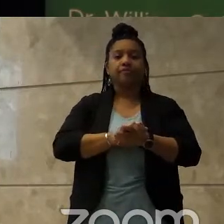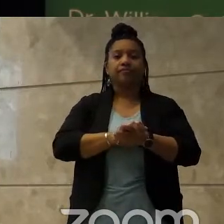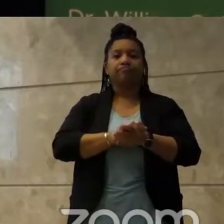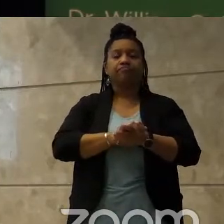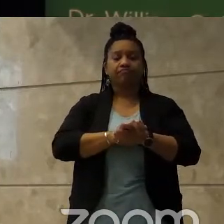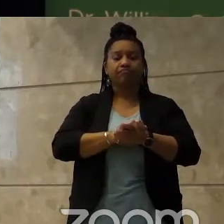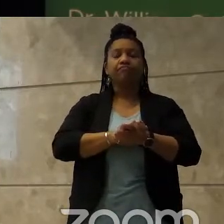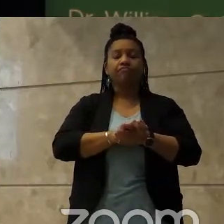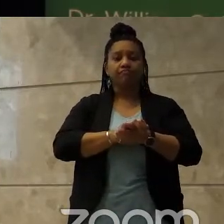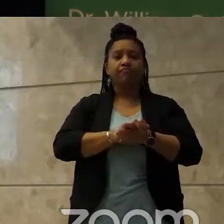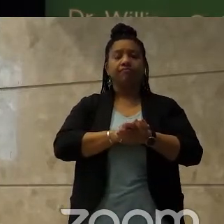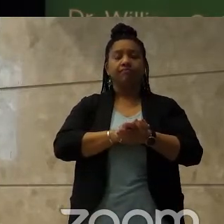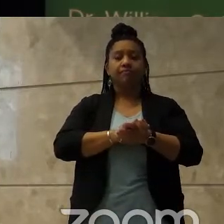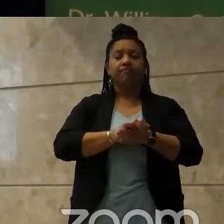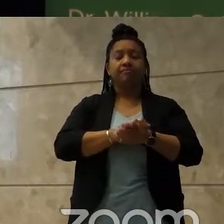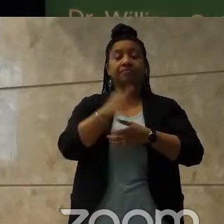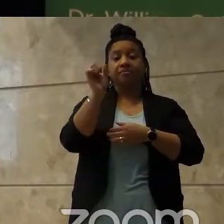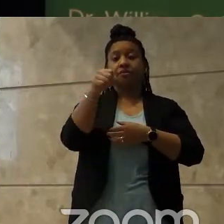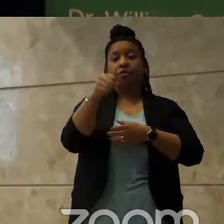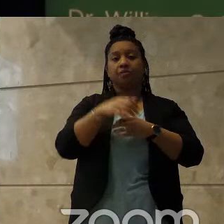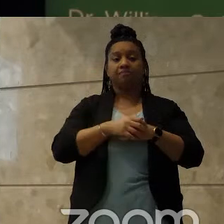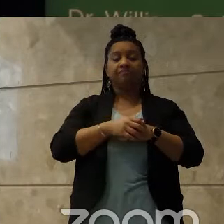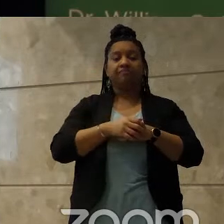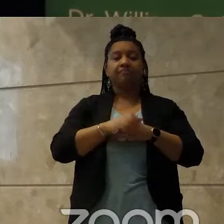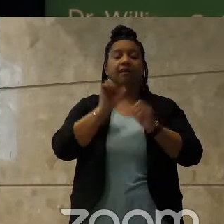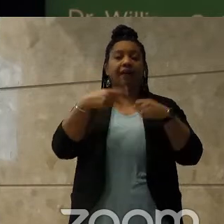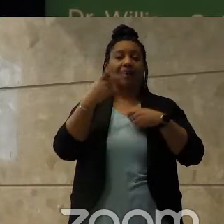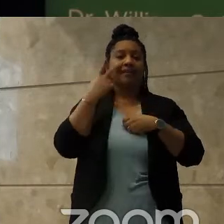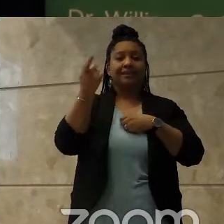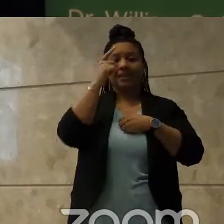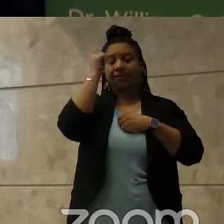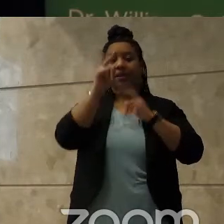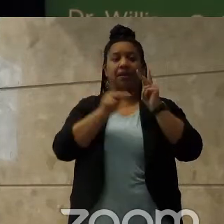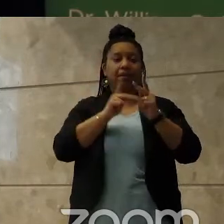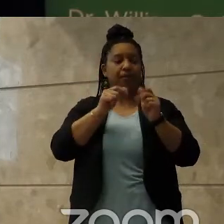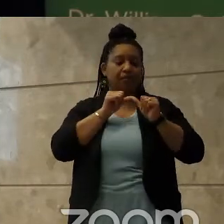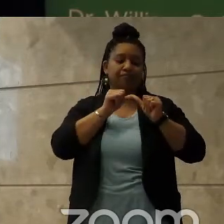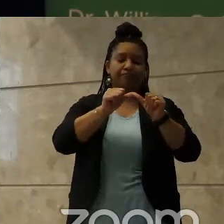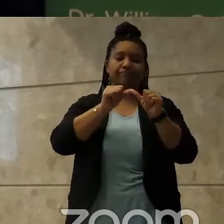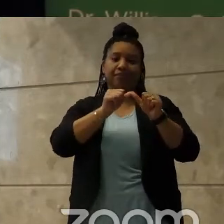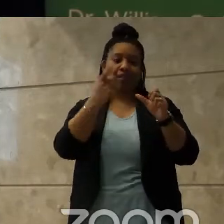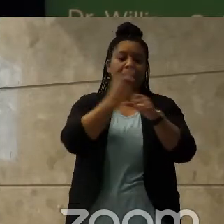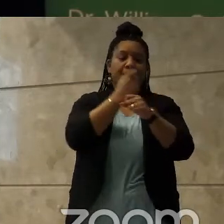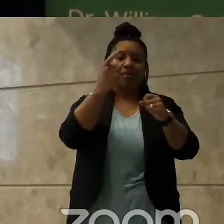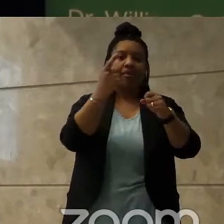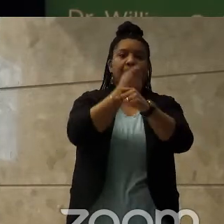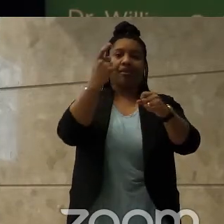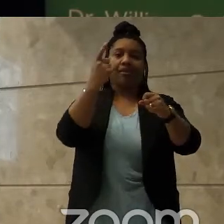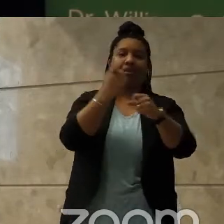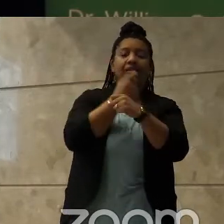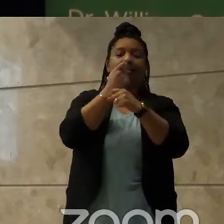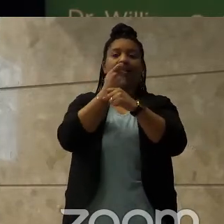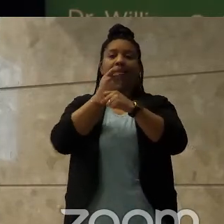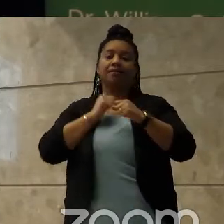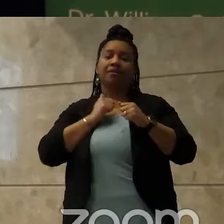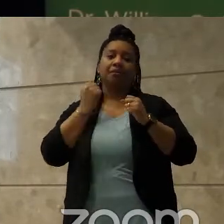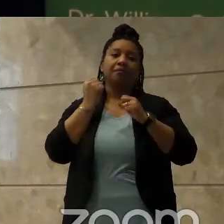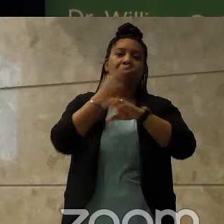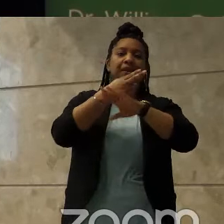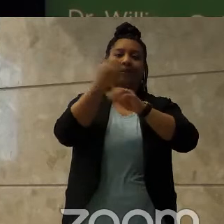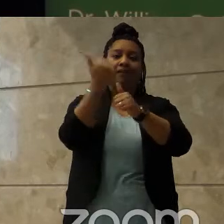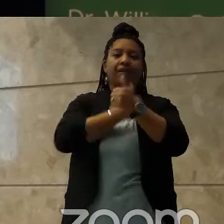Sure, I can see Black folks continue to win despite systems persistently detrimental to our